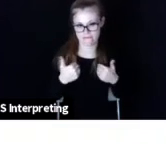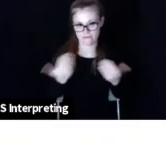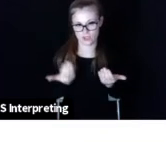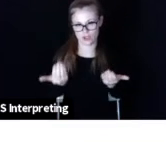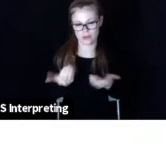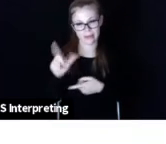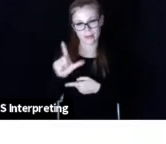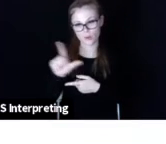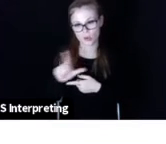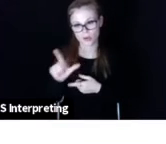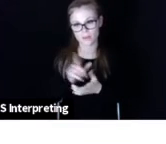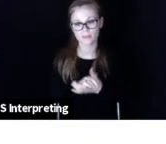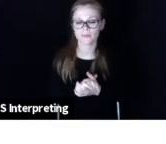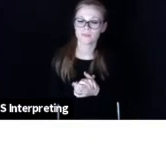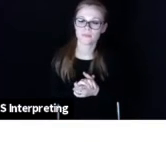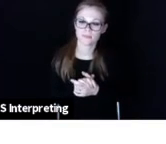So